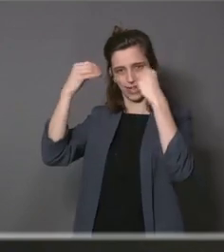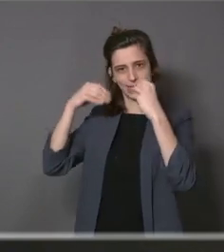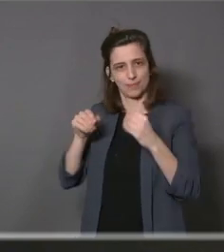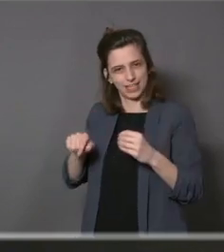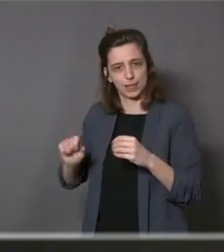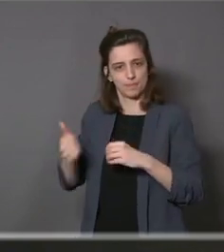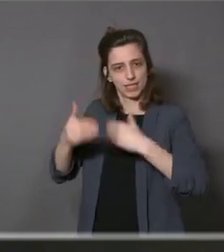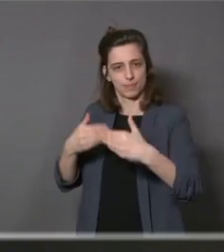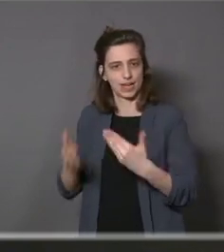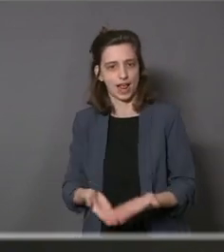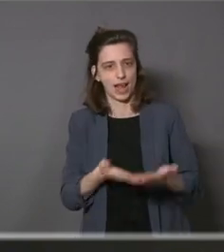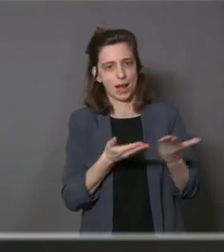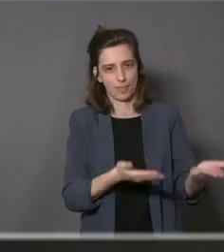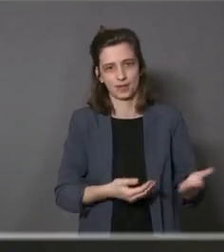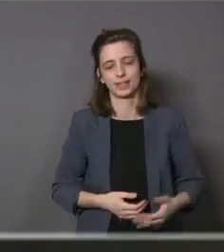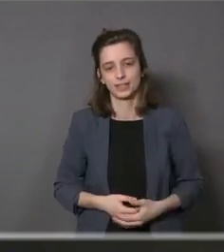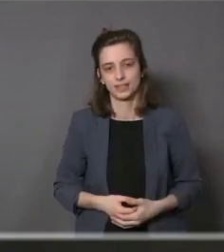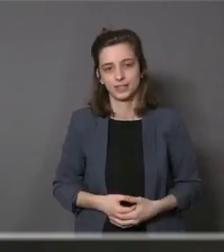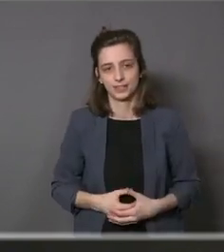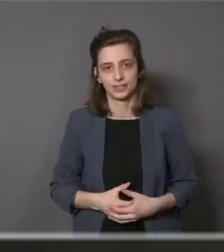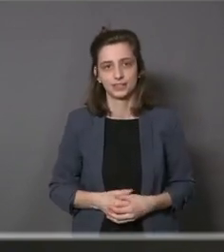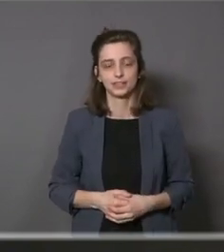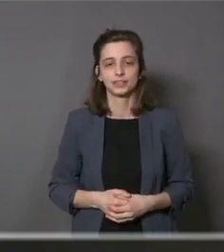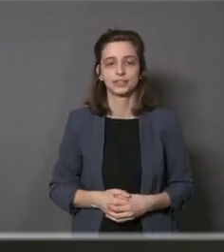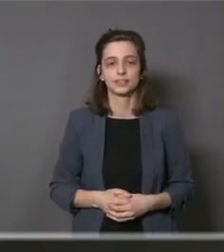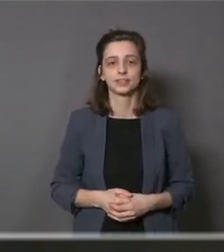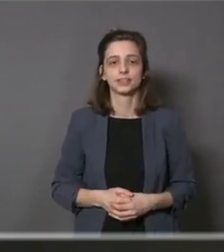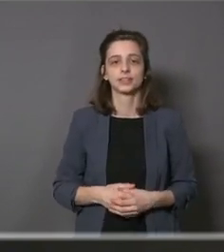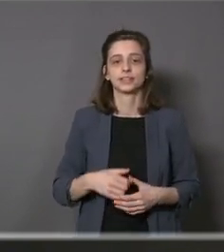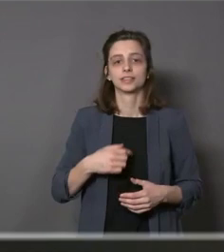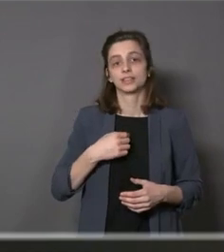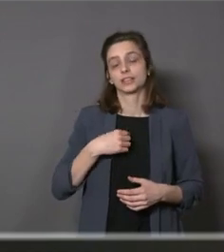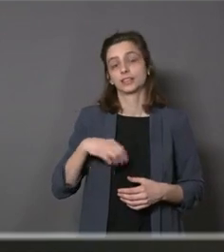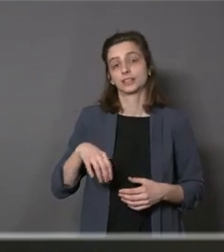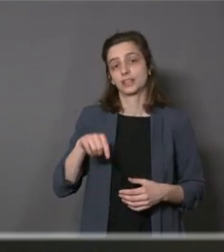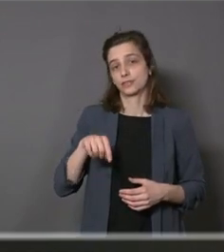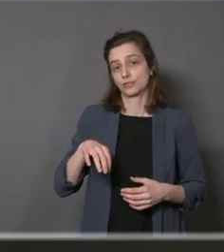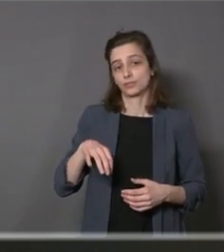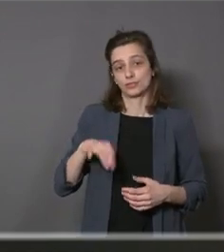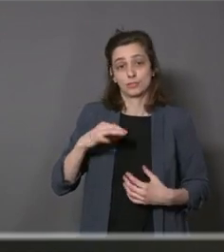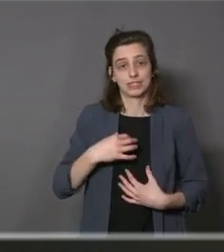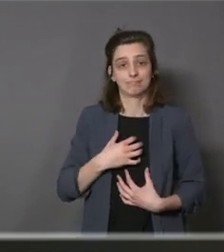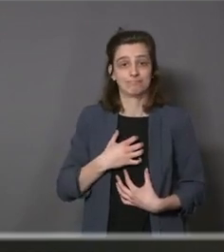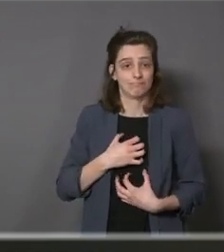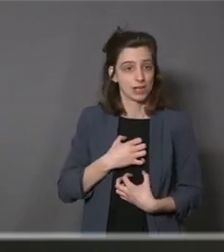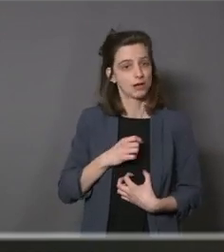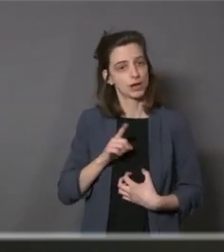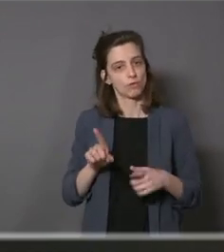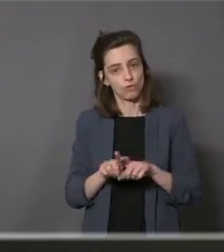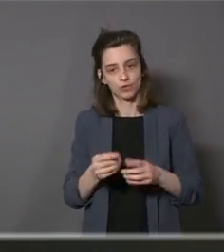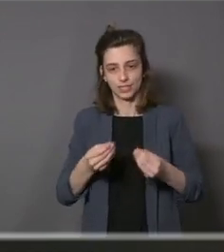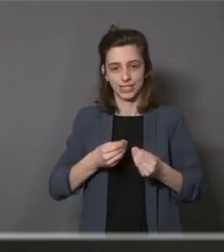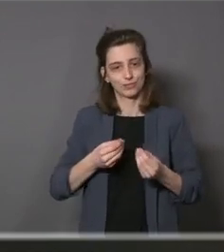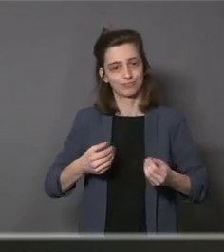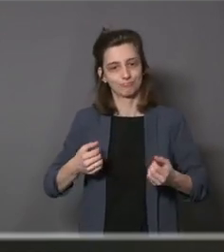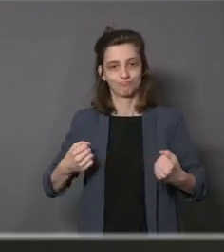Rett broke my heart, but it also intrigued me. And I'm really thankful to all the students, technicians, and